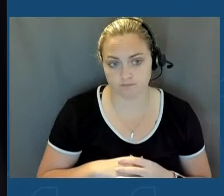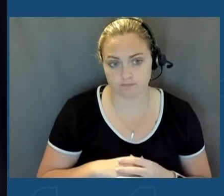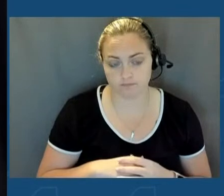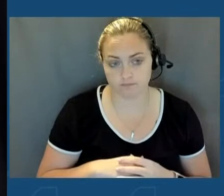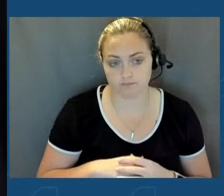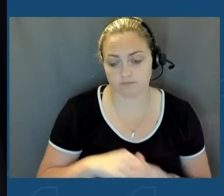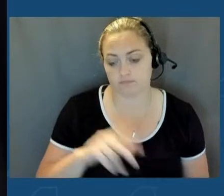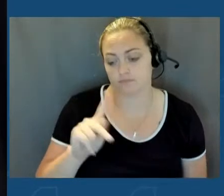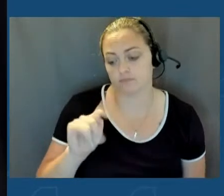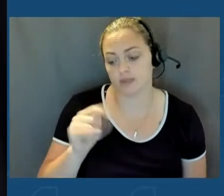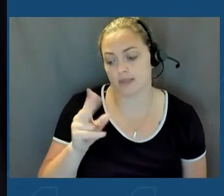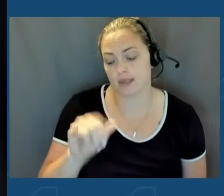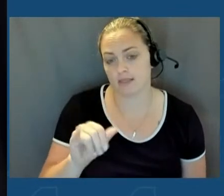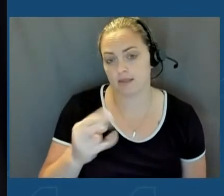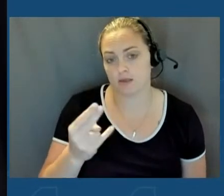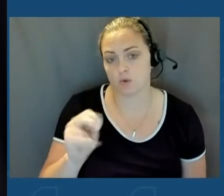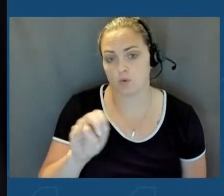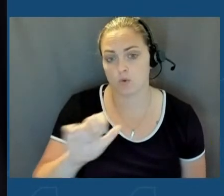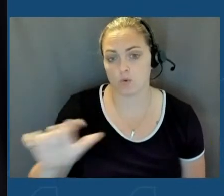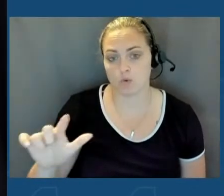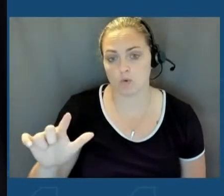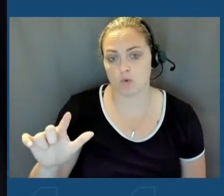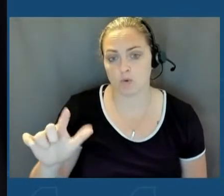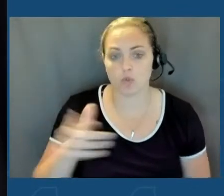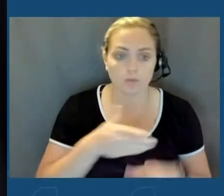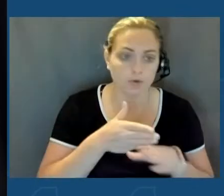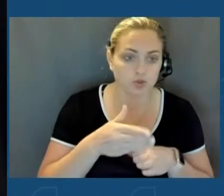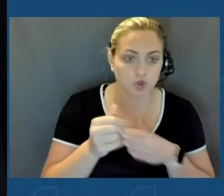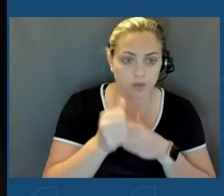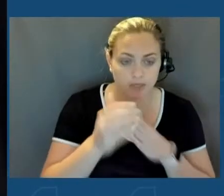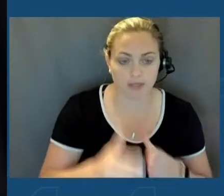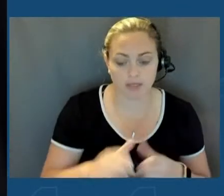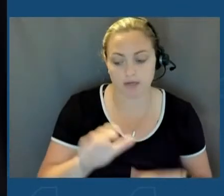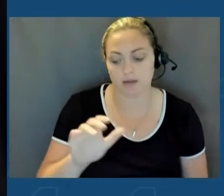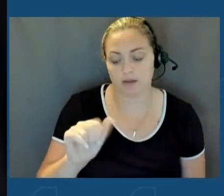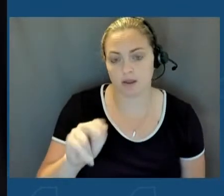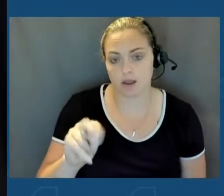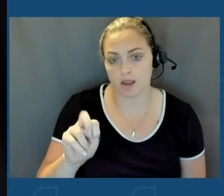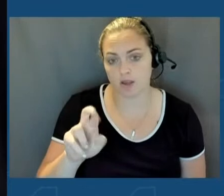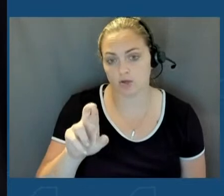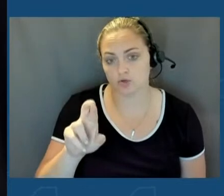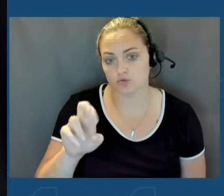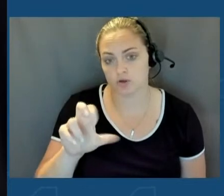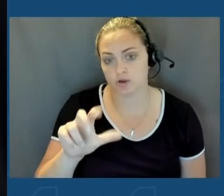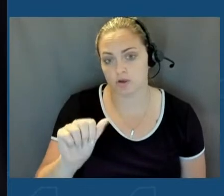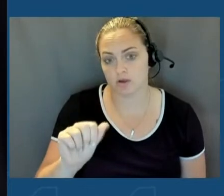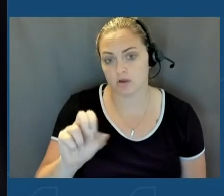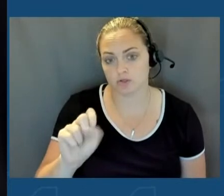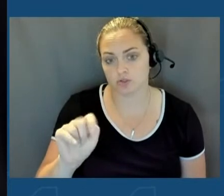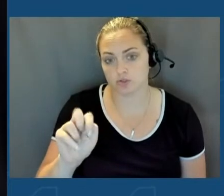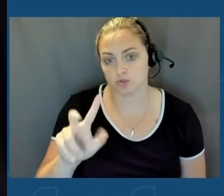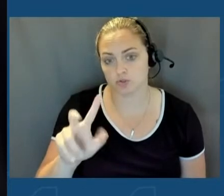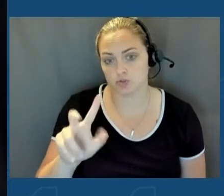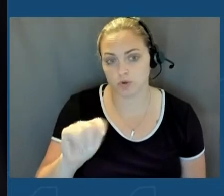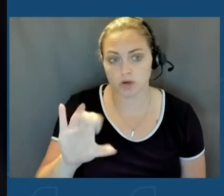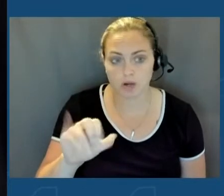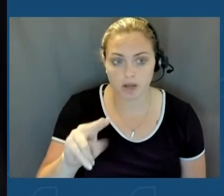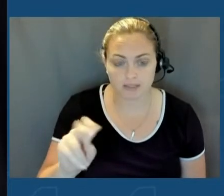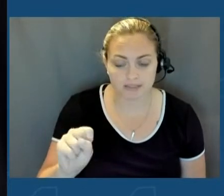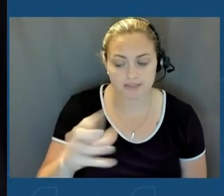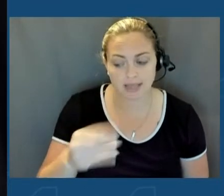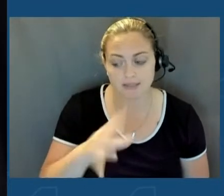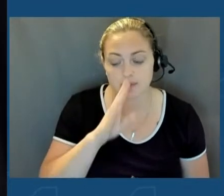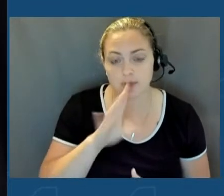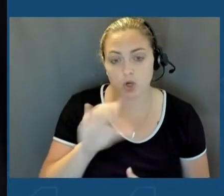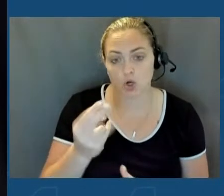Kathy Hochul, Majority Leader Andrea Stewart-Cousins, and Speaker Hastings, and